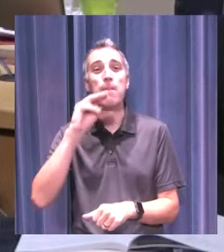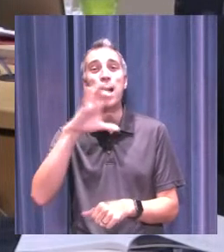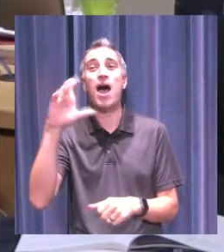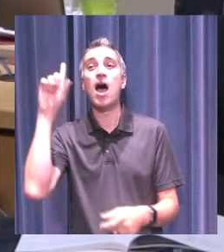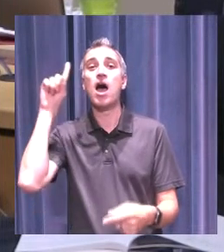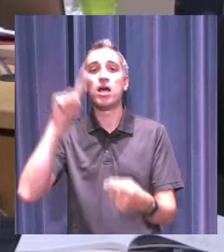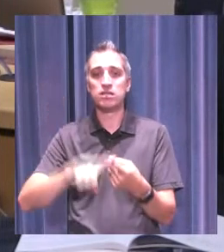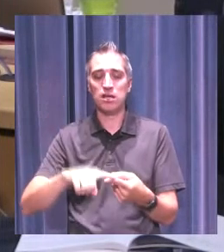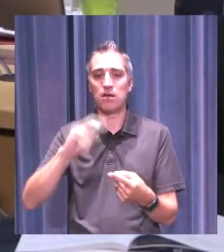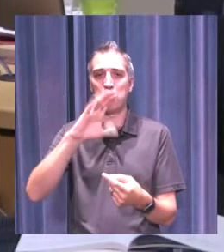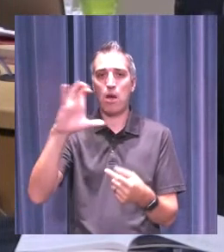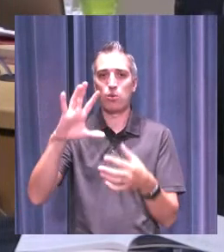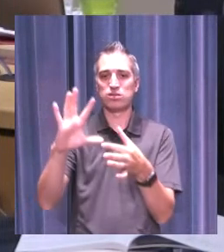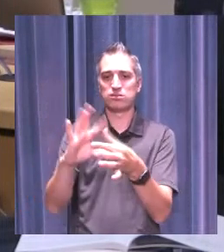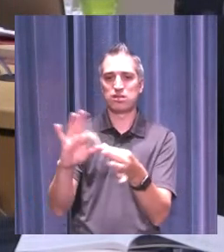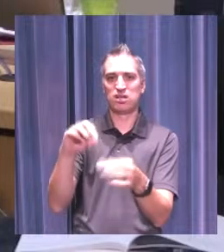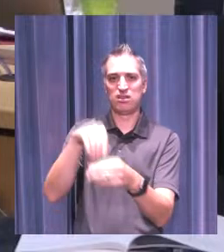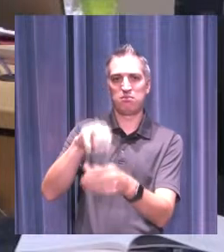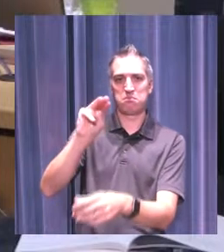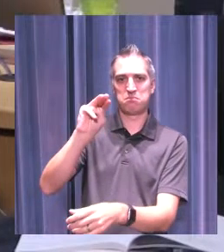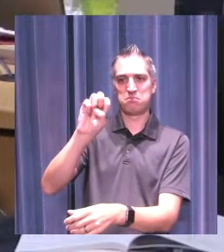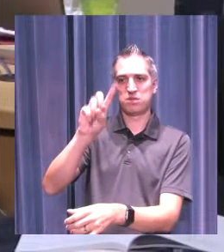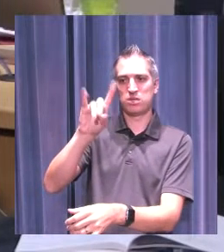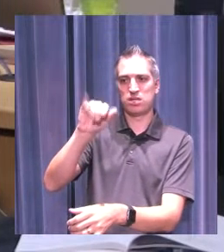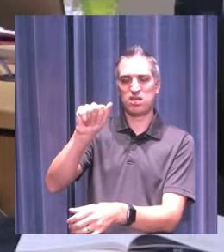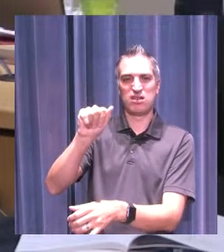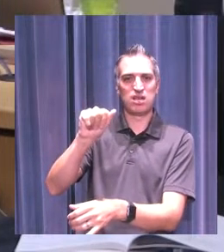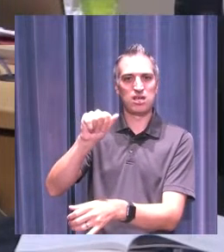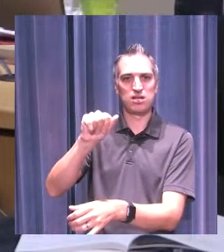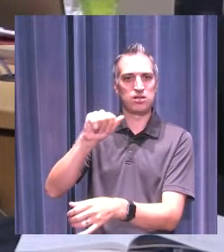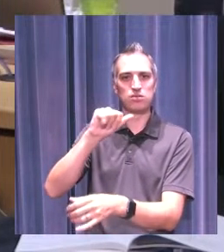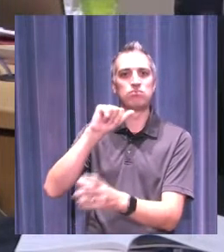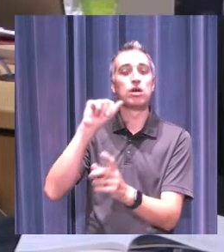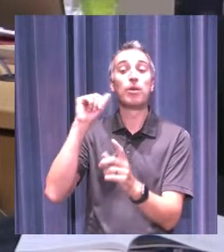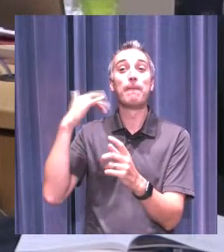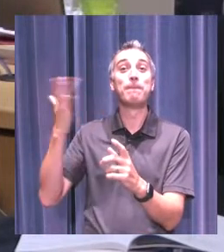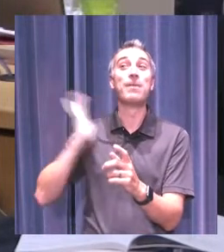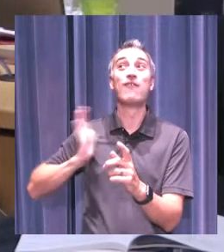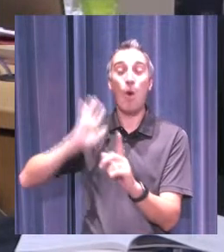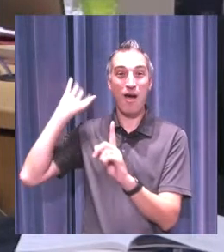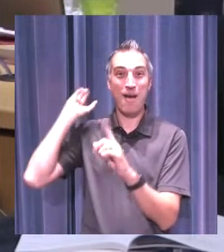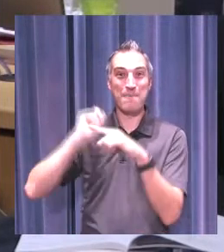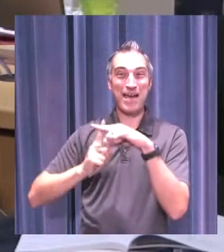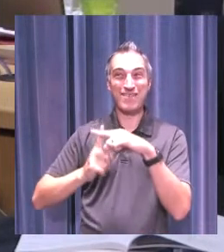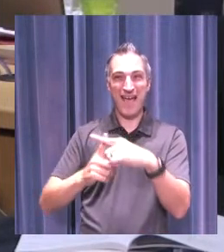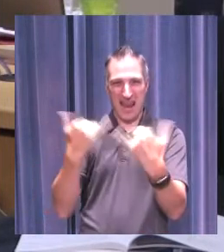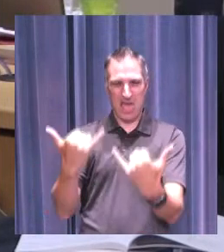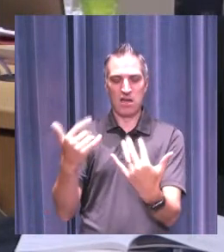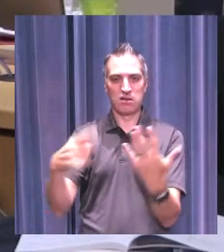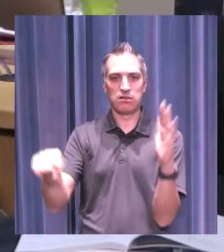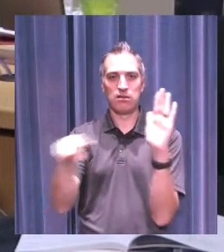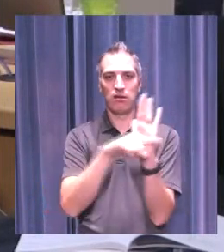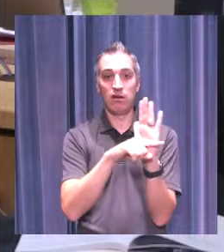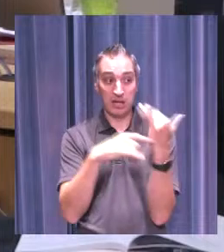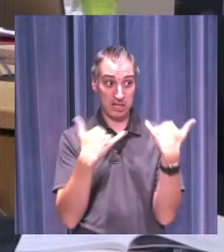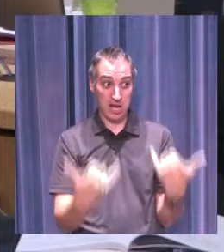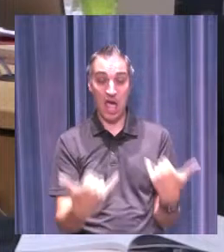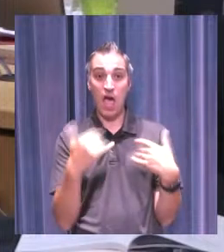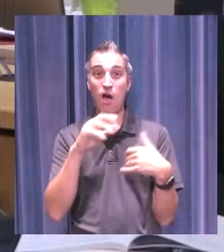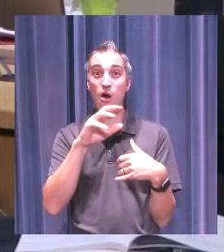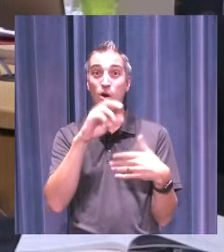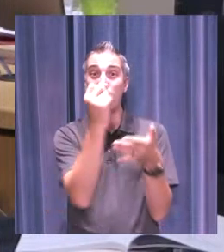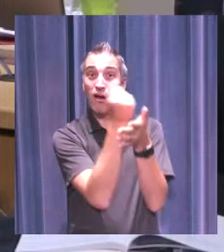Community College was mentioned in the media, it was in a positive light. Lately, it seems that whenever Mott Community College makes